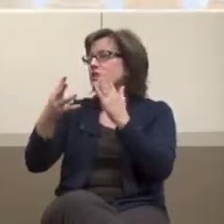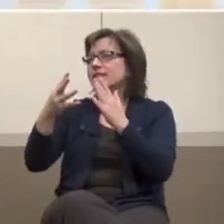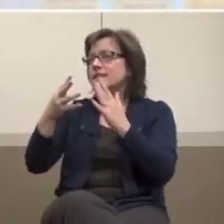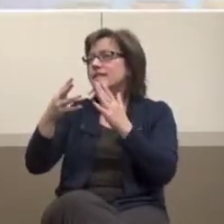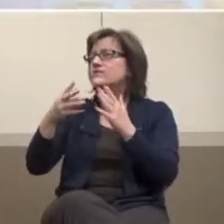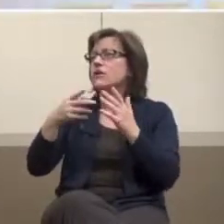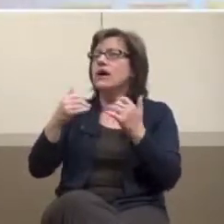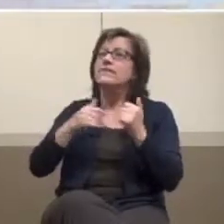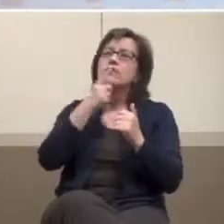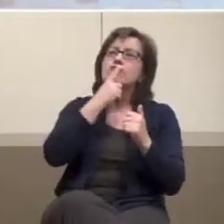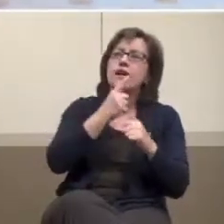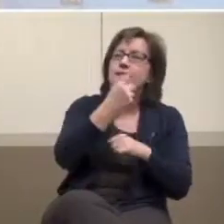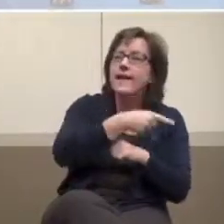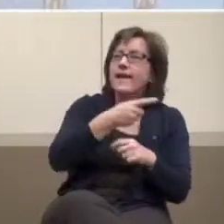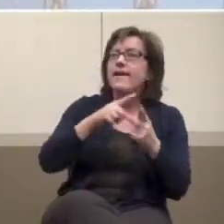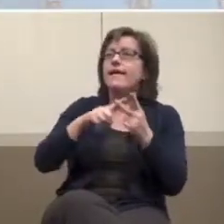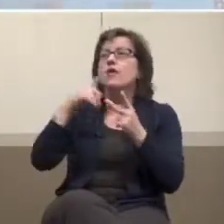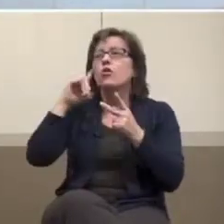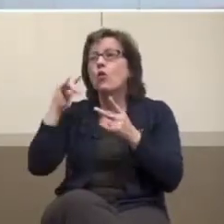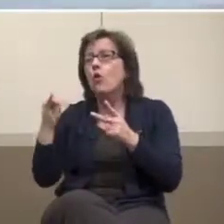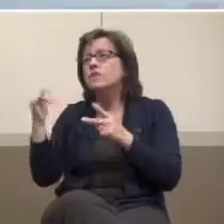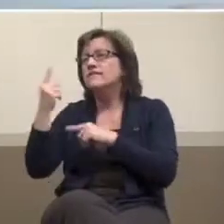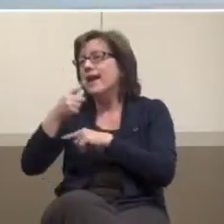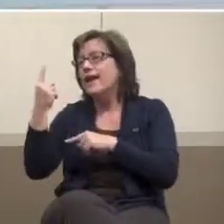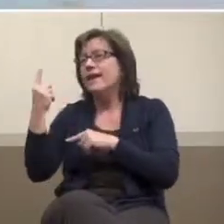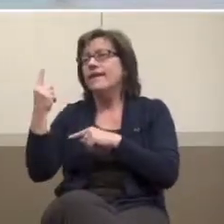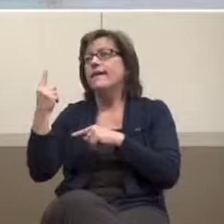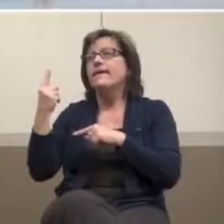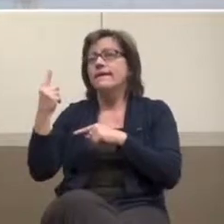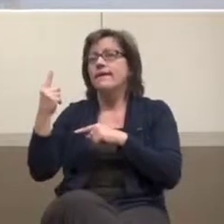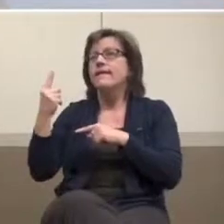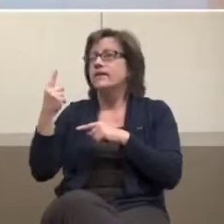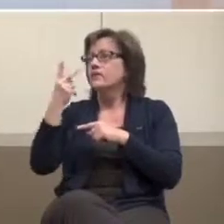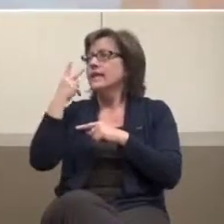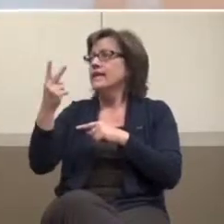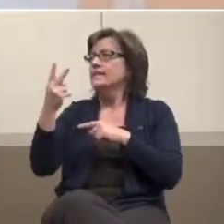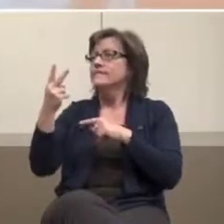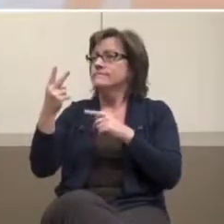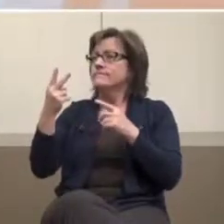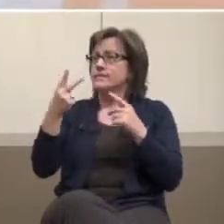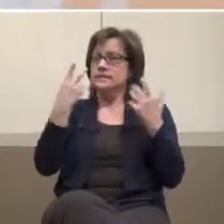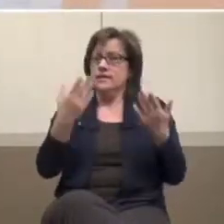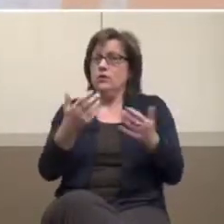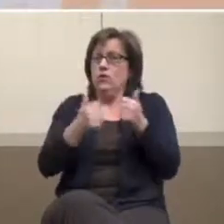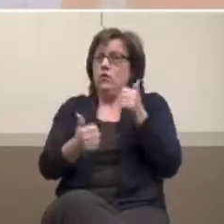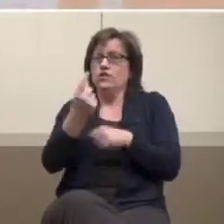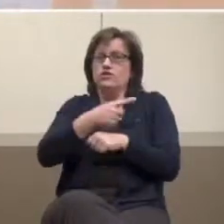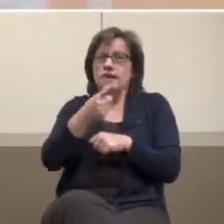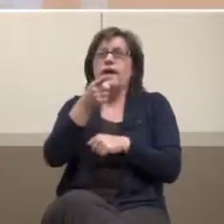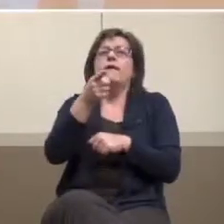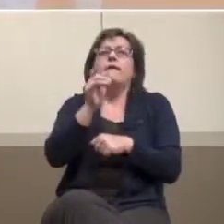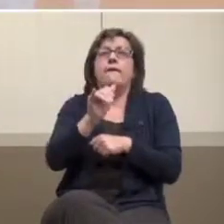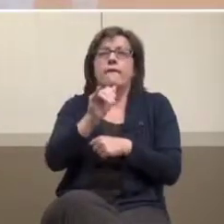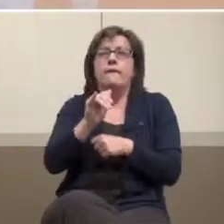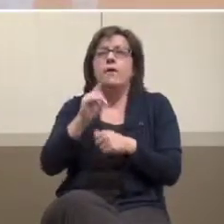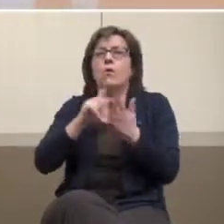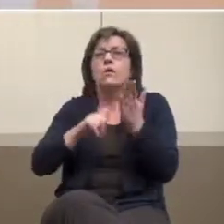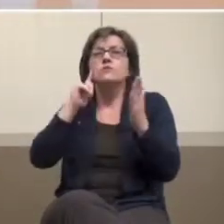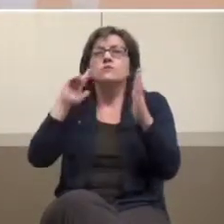red day and a gold day on here, so the kids can see what day it is and what's